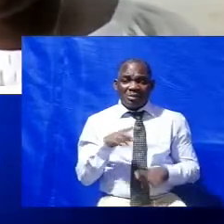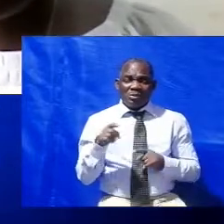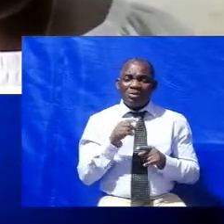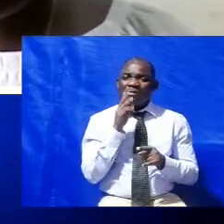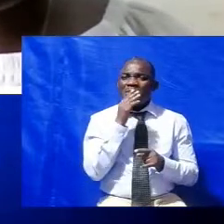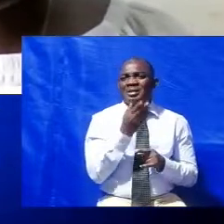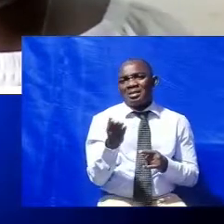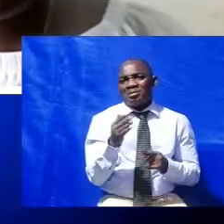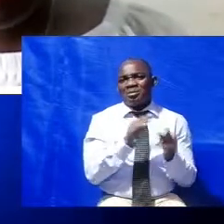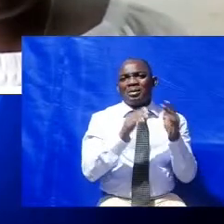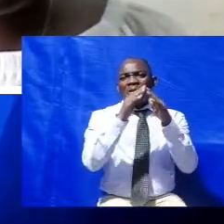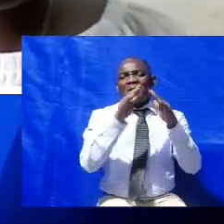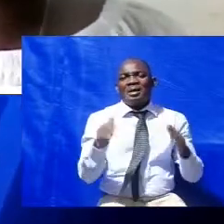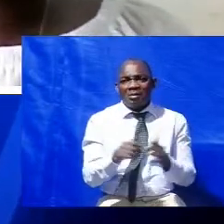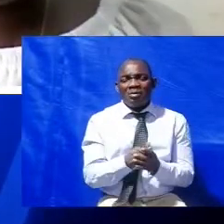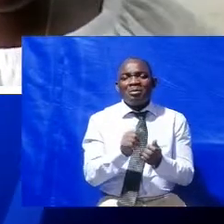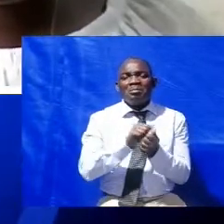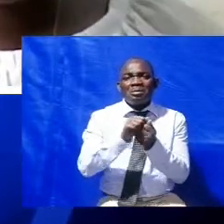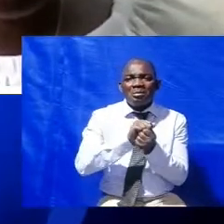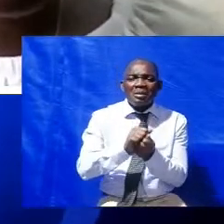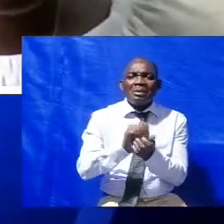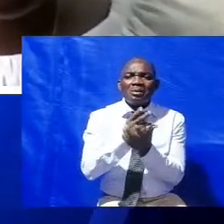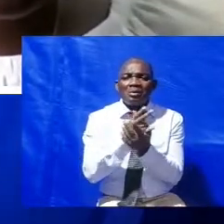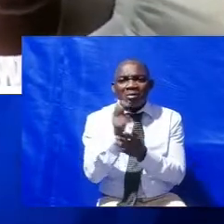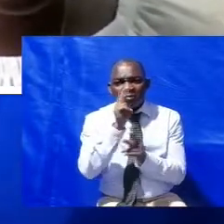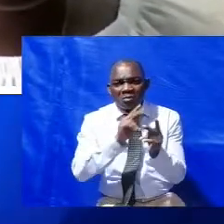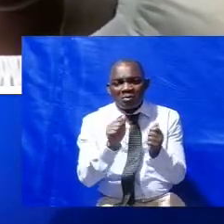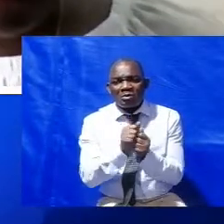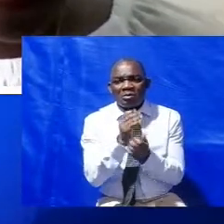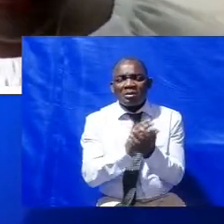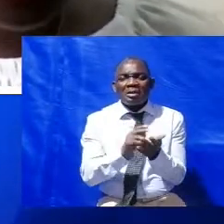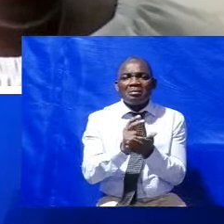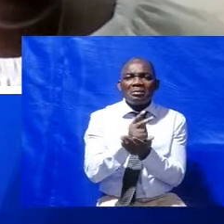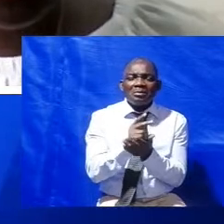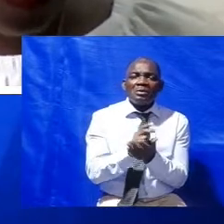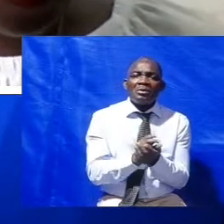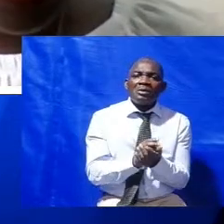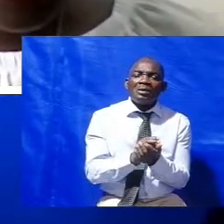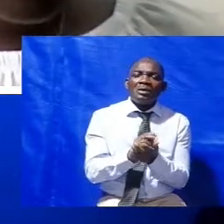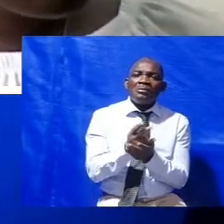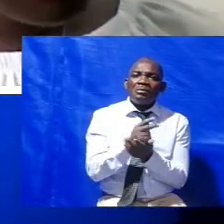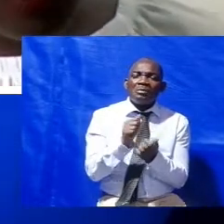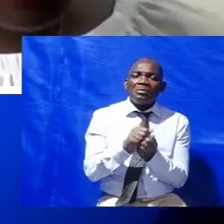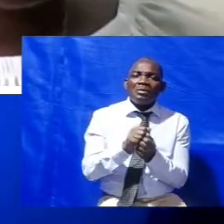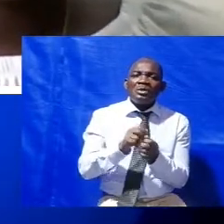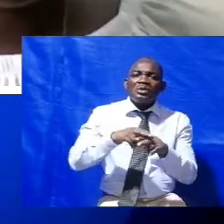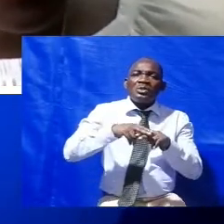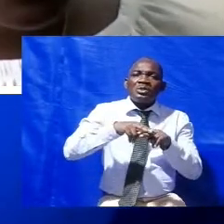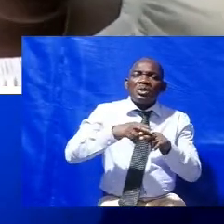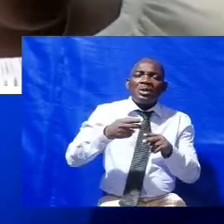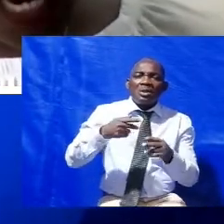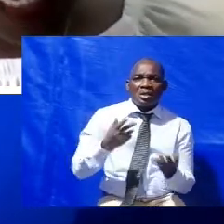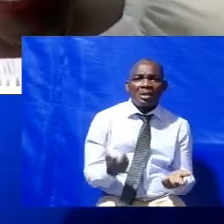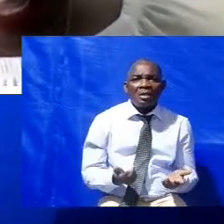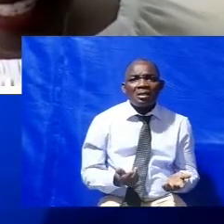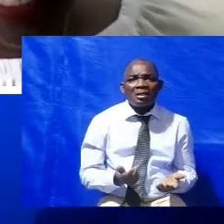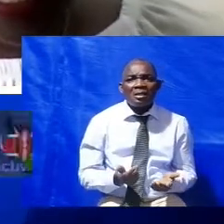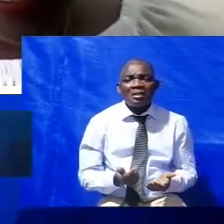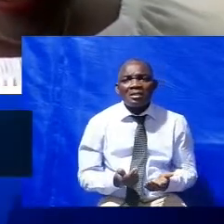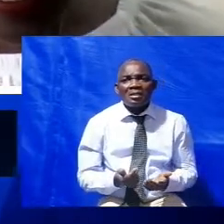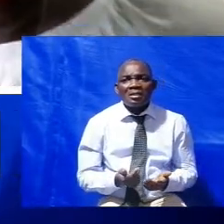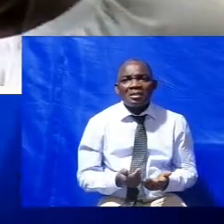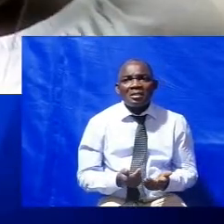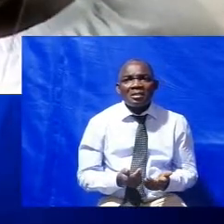doing weird things in people's houses. There's a day I cooked food with soap, liquid soap, thinking that was cooking oil.